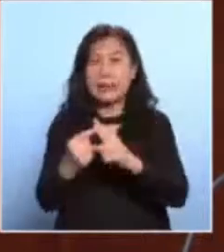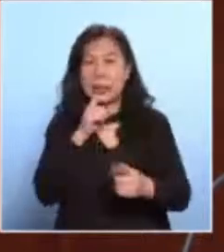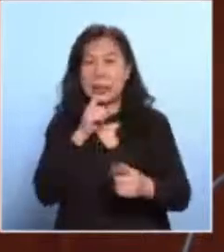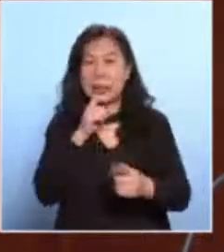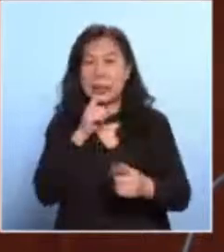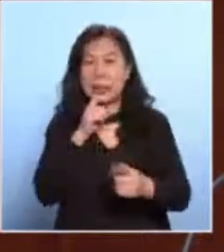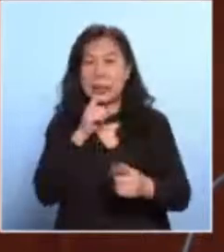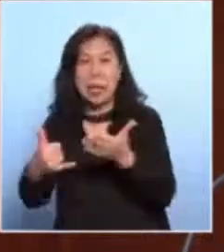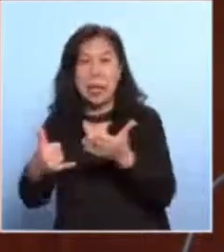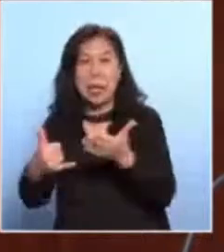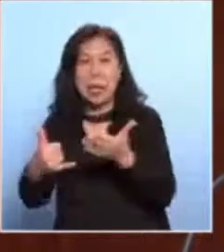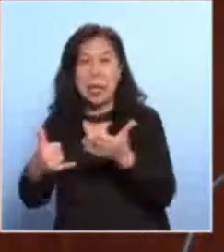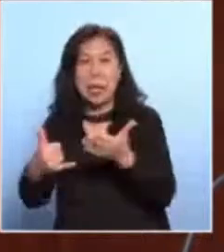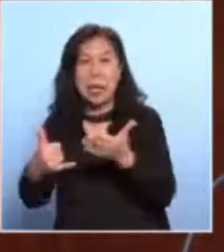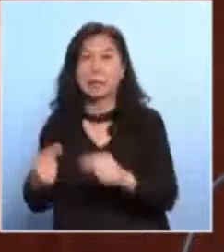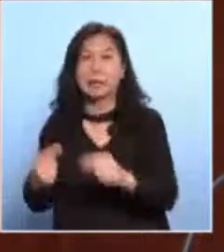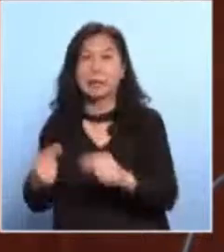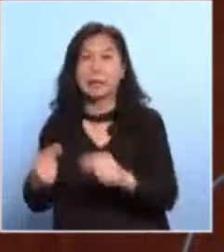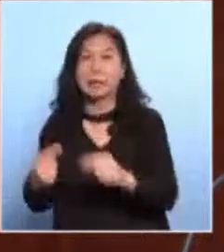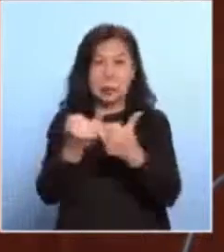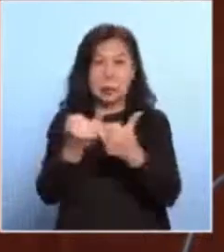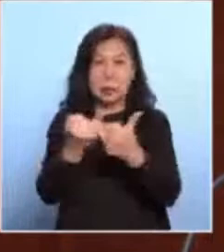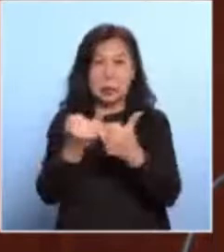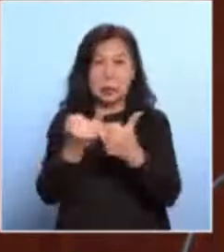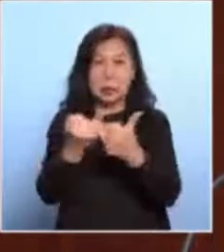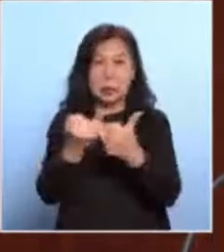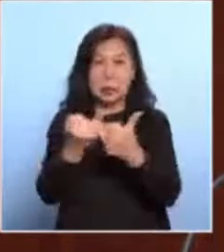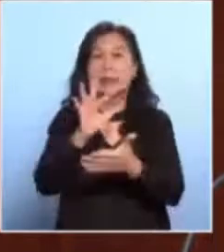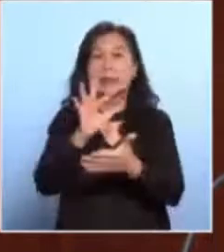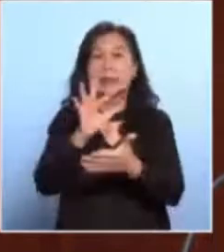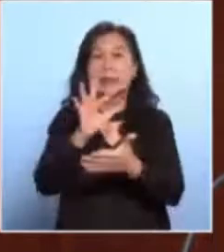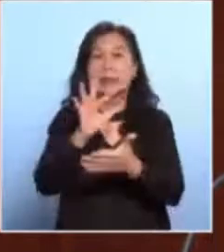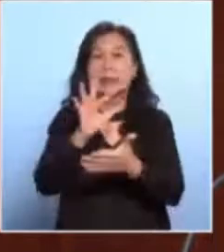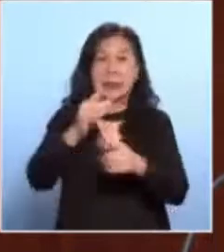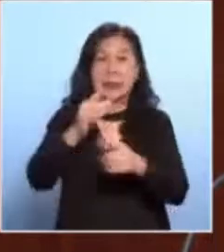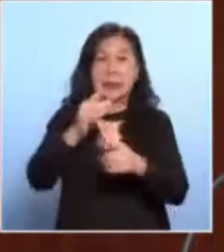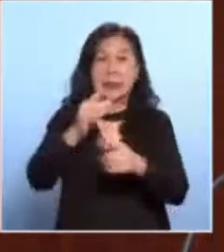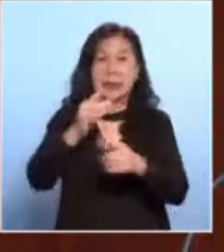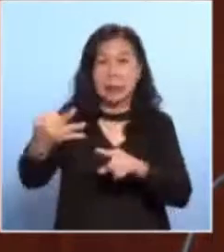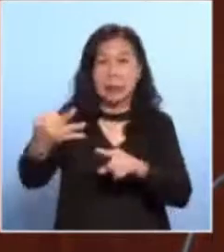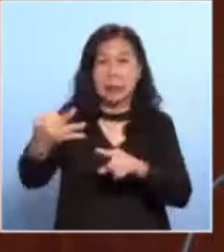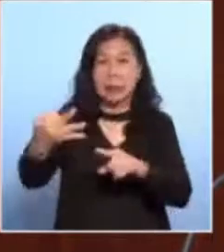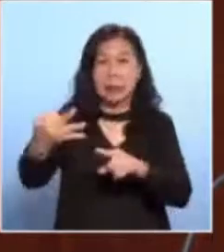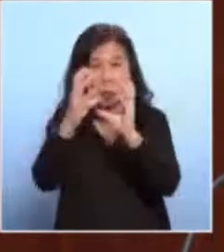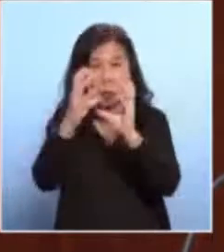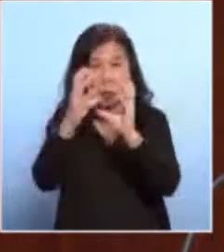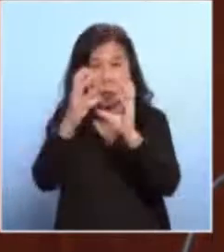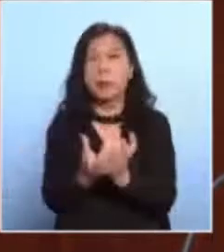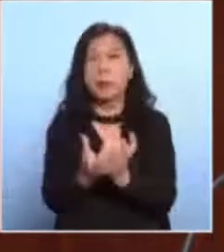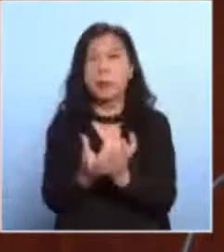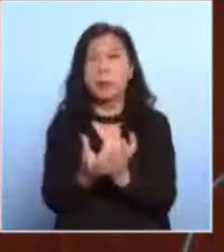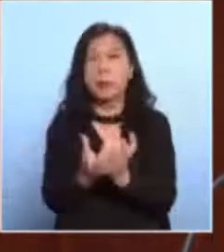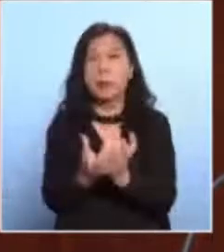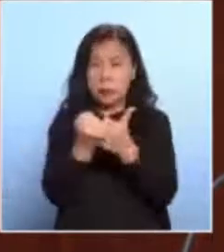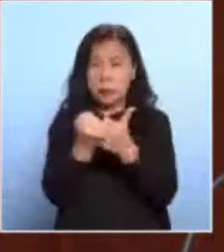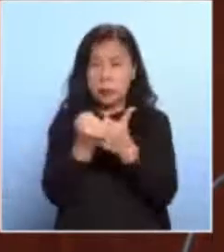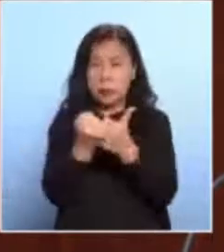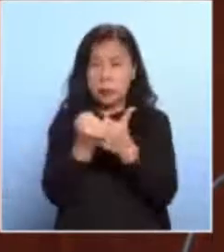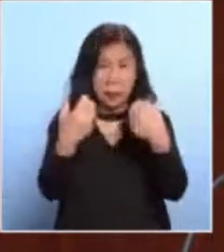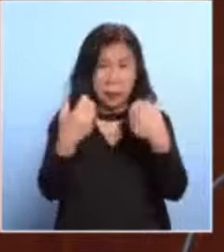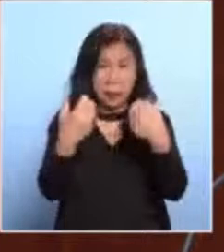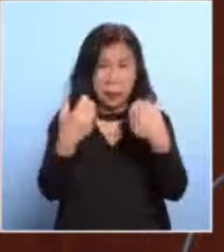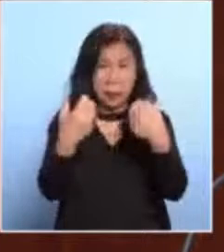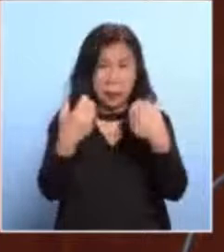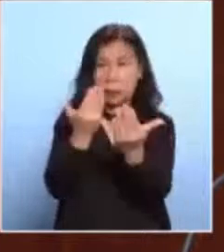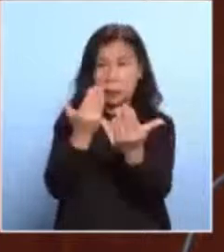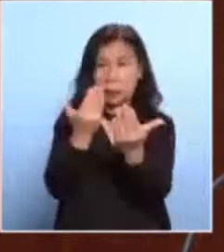Designated teams will be set up in the second quarter of next year to proactively contact carers of special school